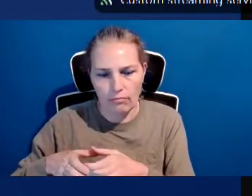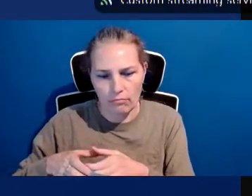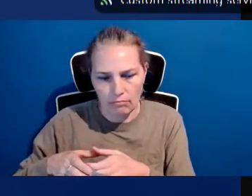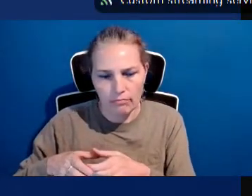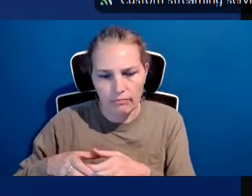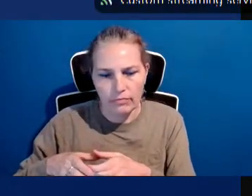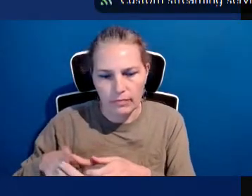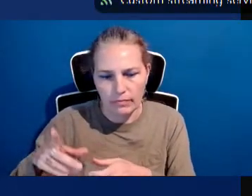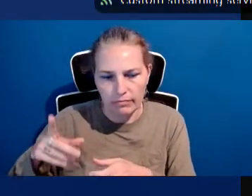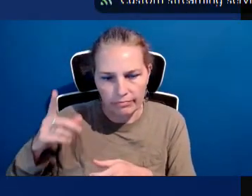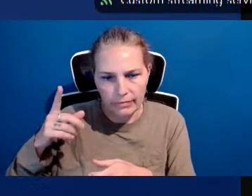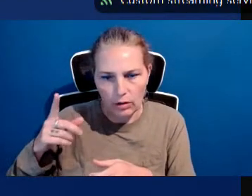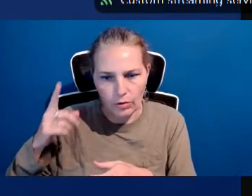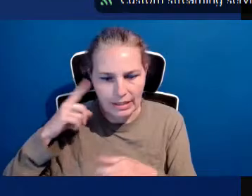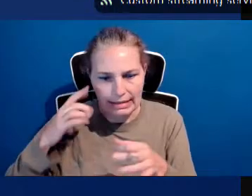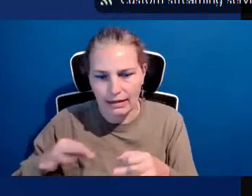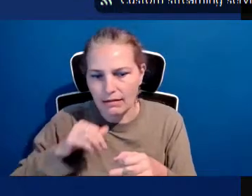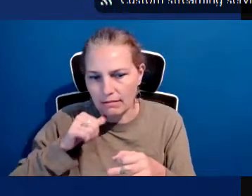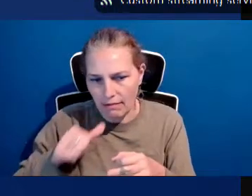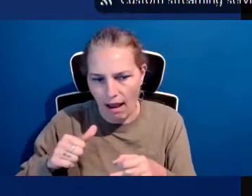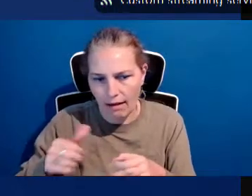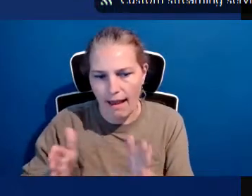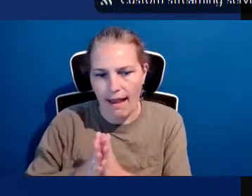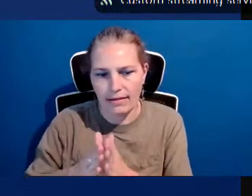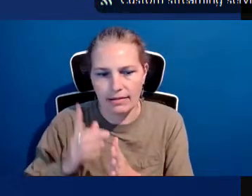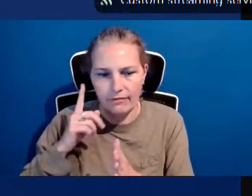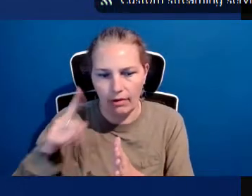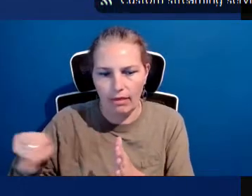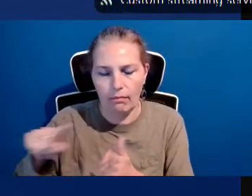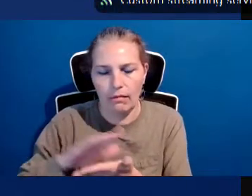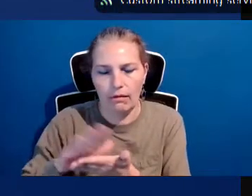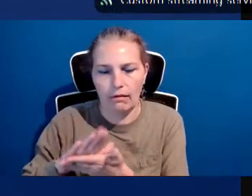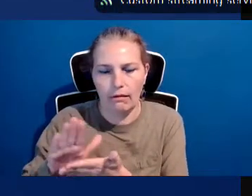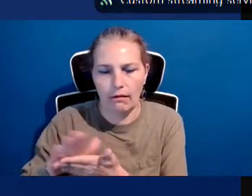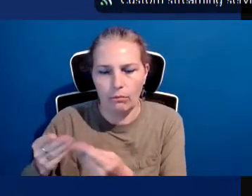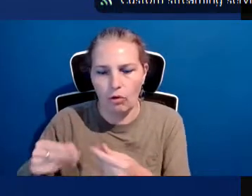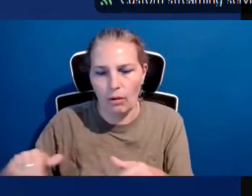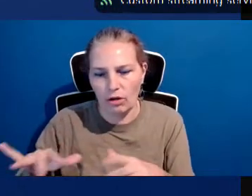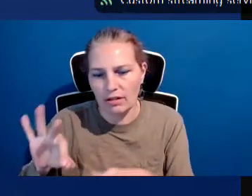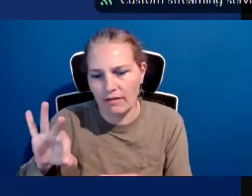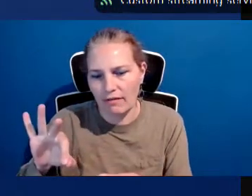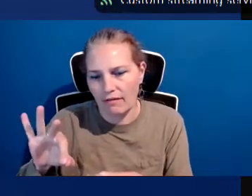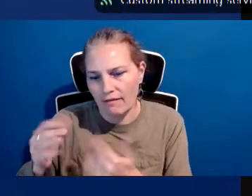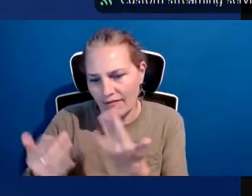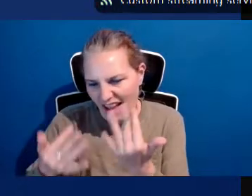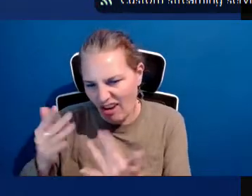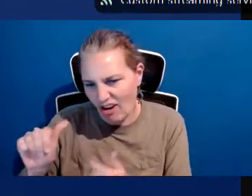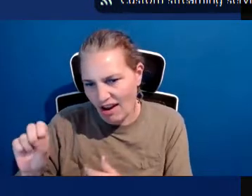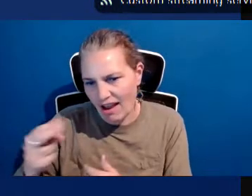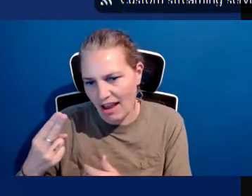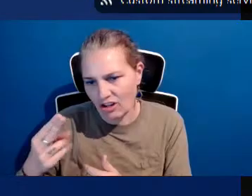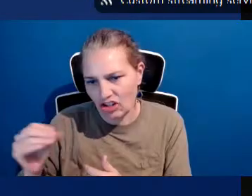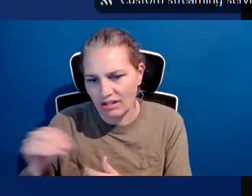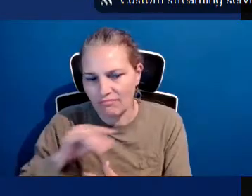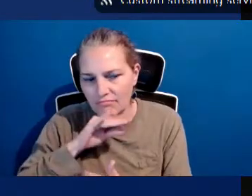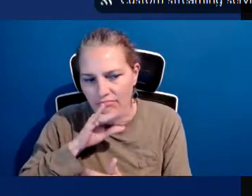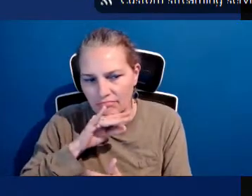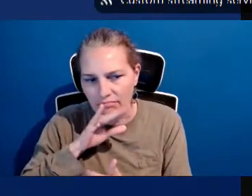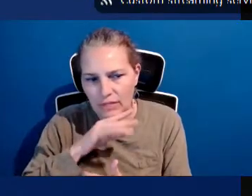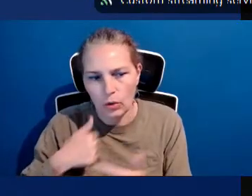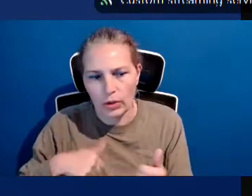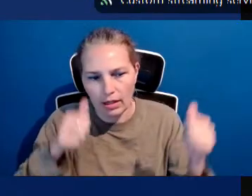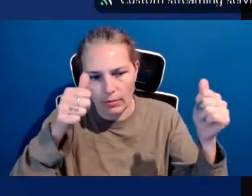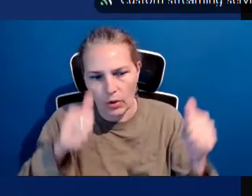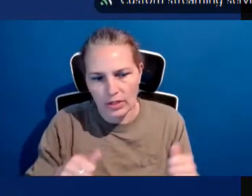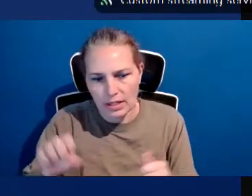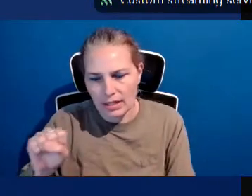debris. We posted SANO's summary abatement orders and notices at the end of the month. Out of